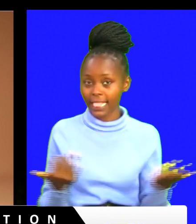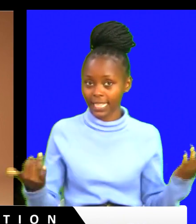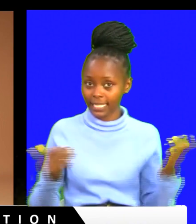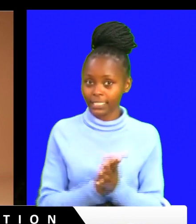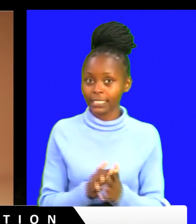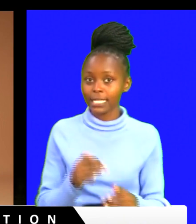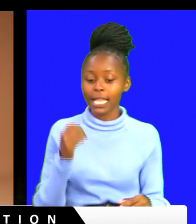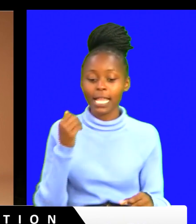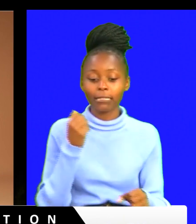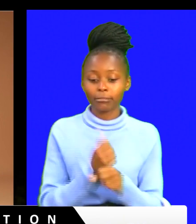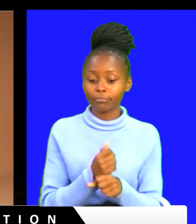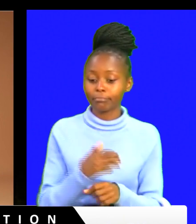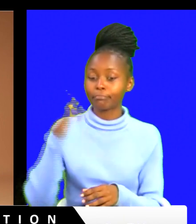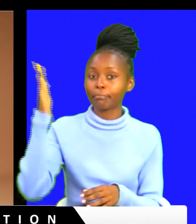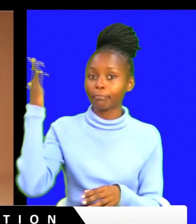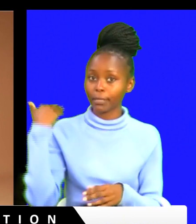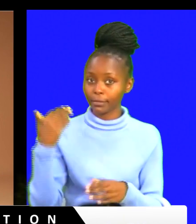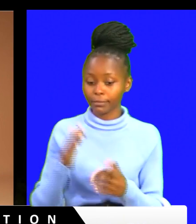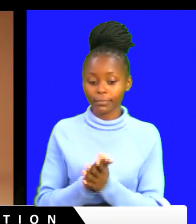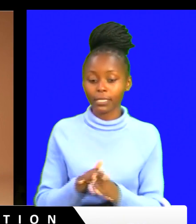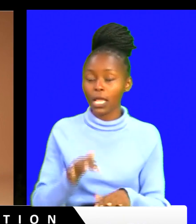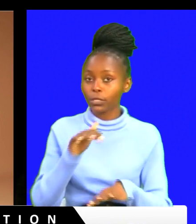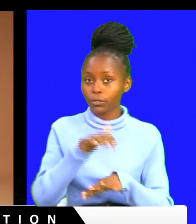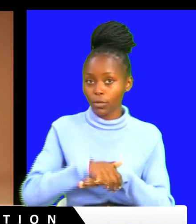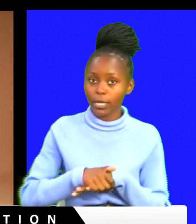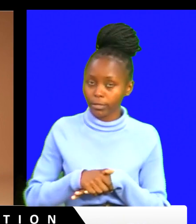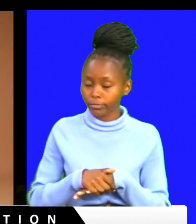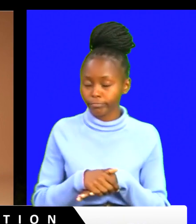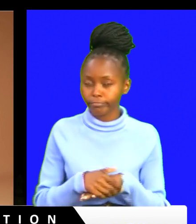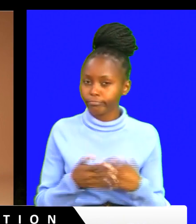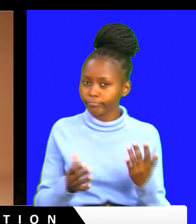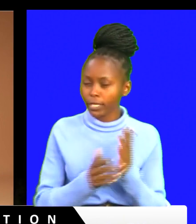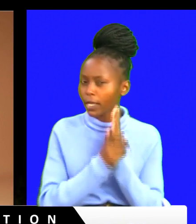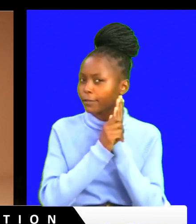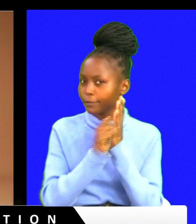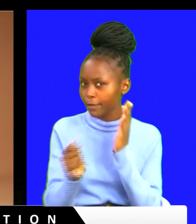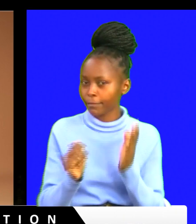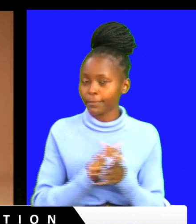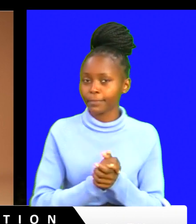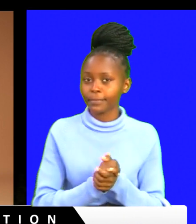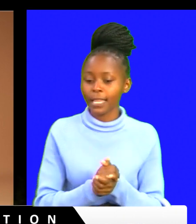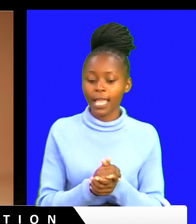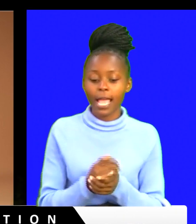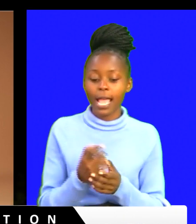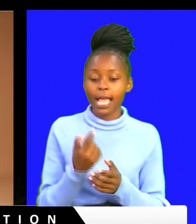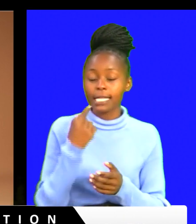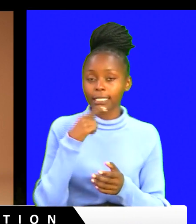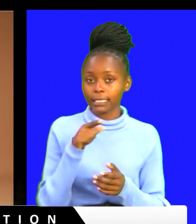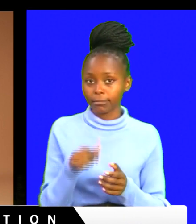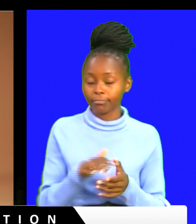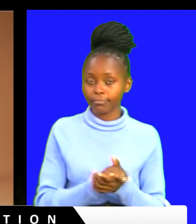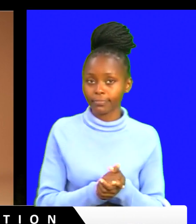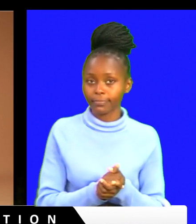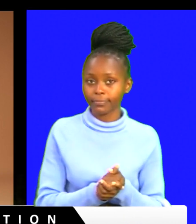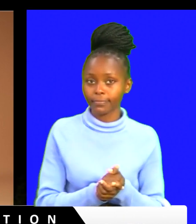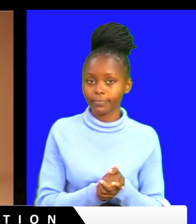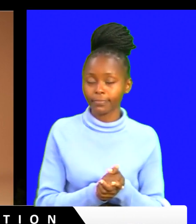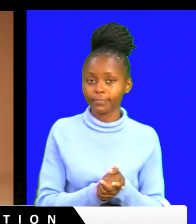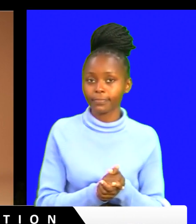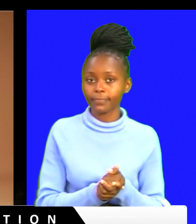did to get the fame and the platform that she actually got. So she said this in context of,